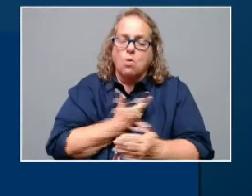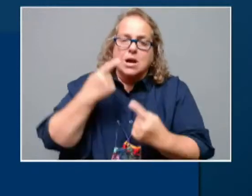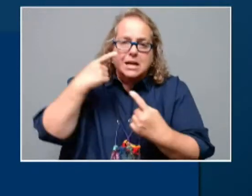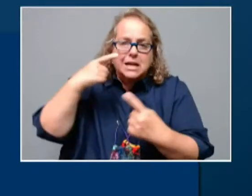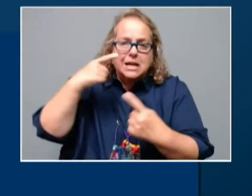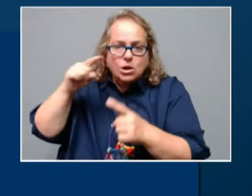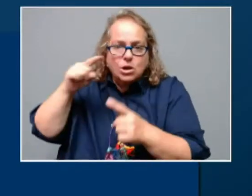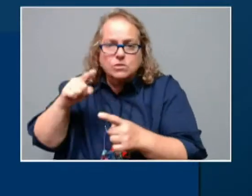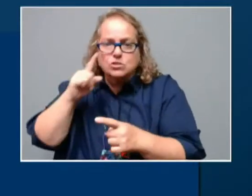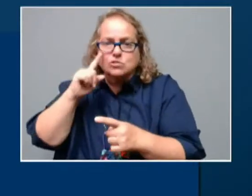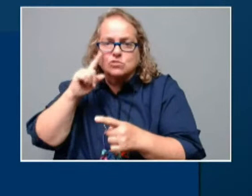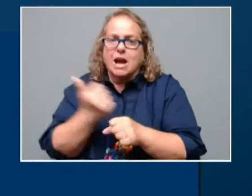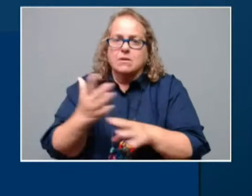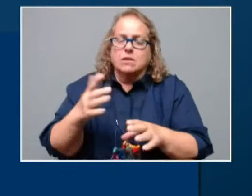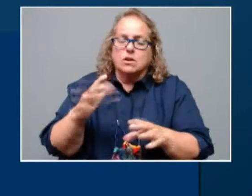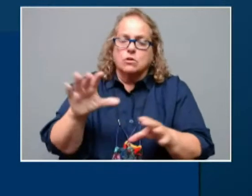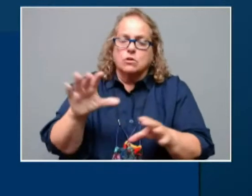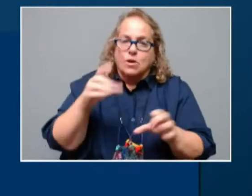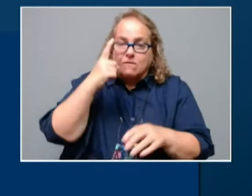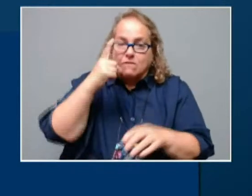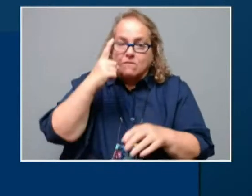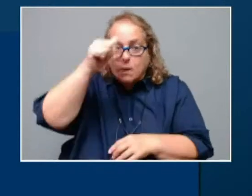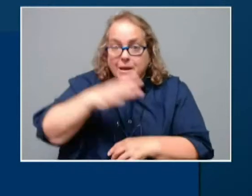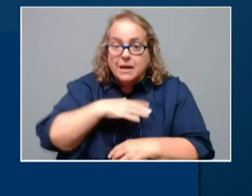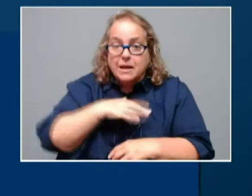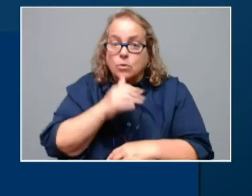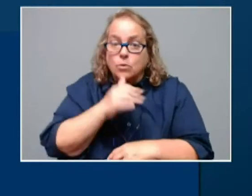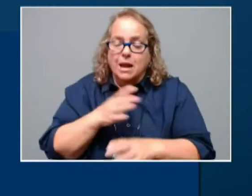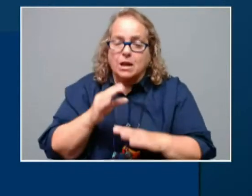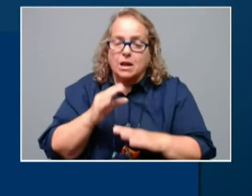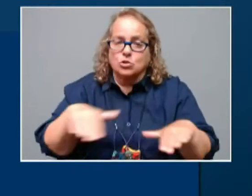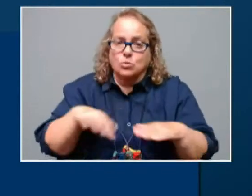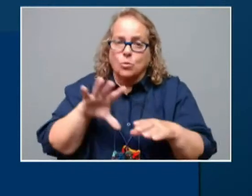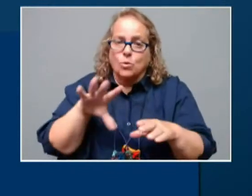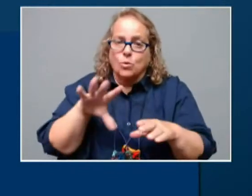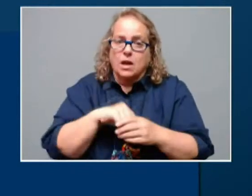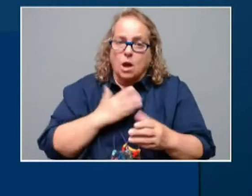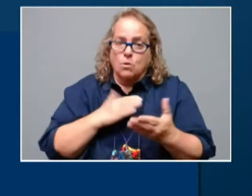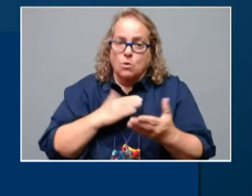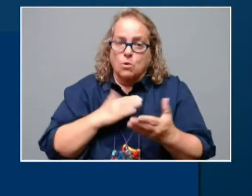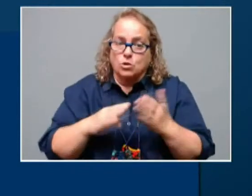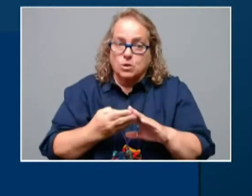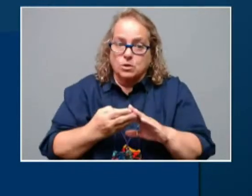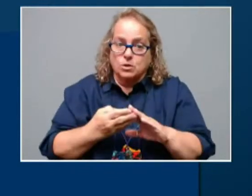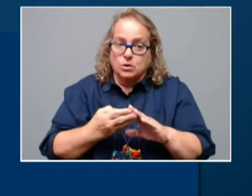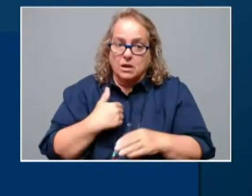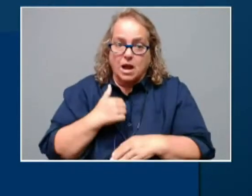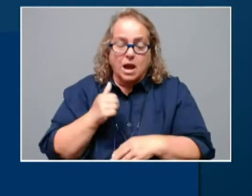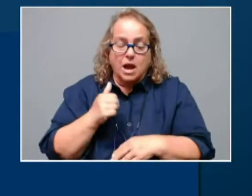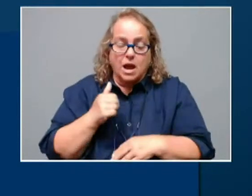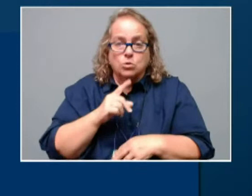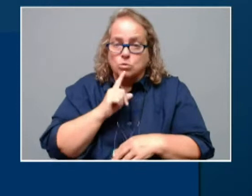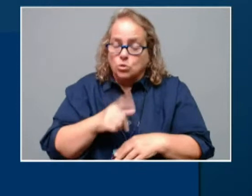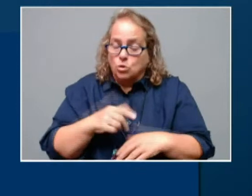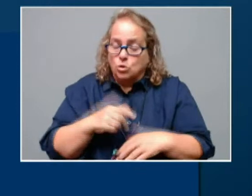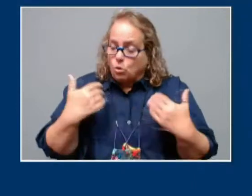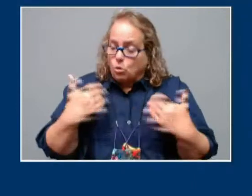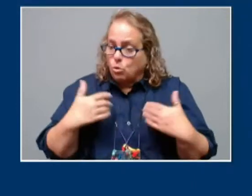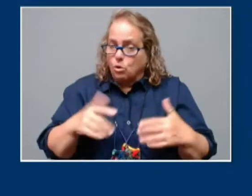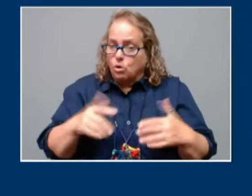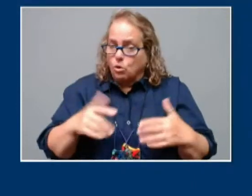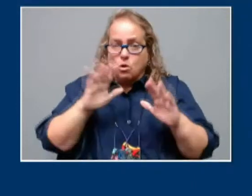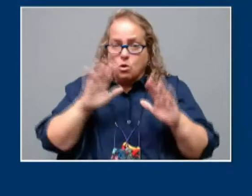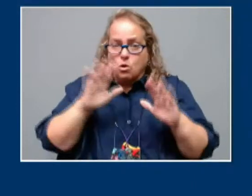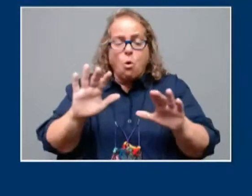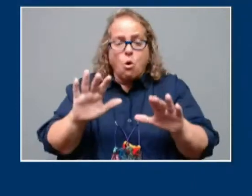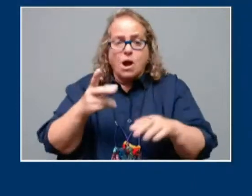men, women, and children in our communities. I'm in awe daily of the truly heroic work of our nurses, doctors, and